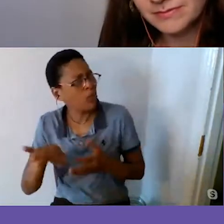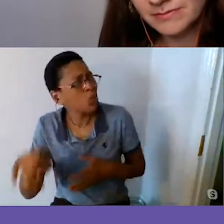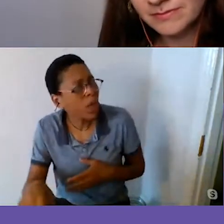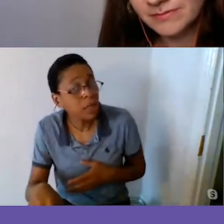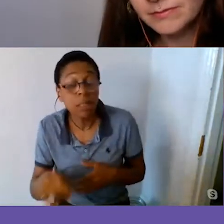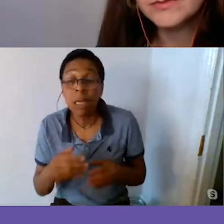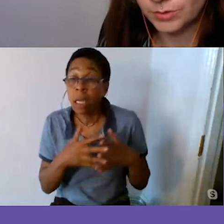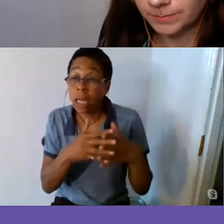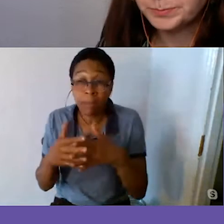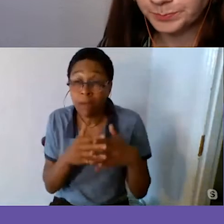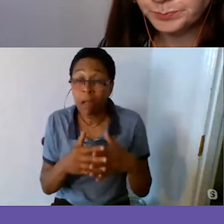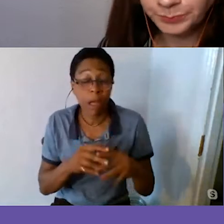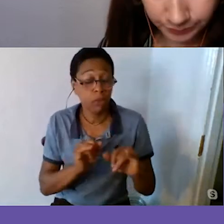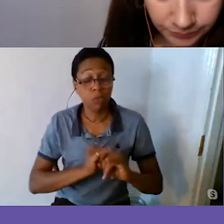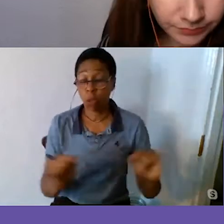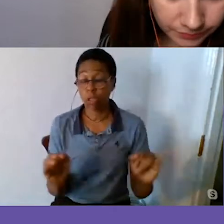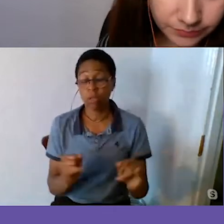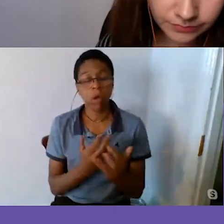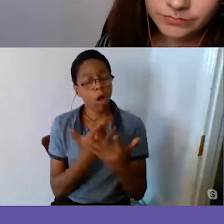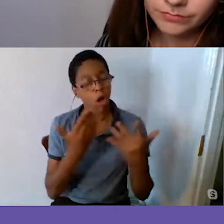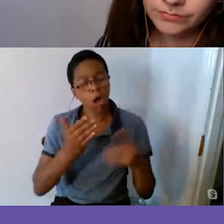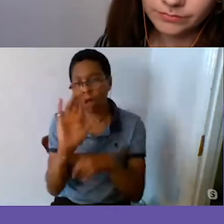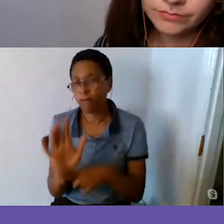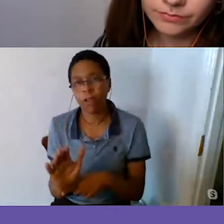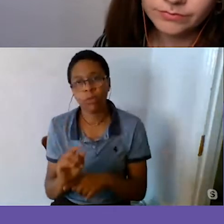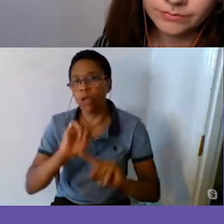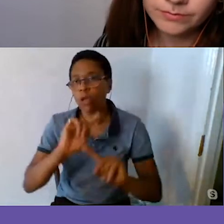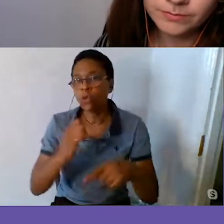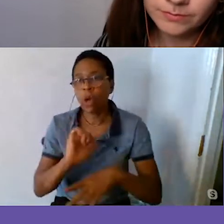can't show face to face because the money expectation